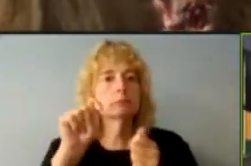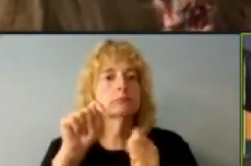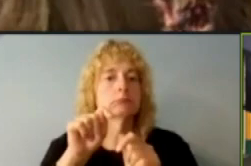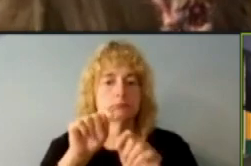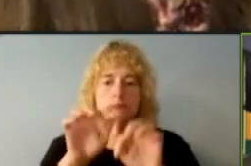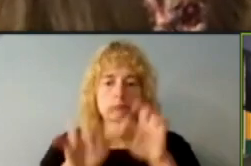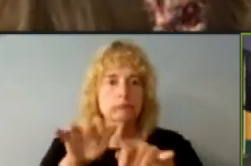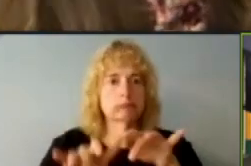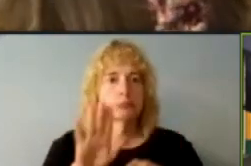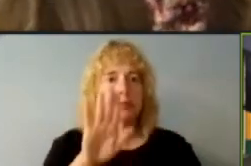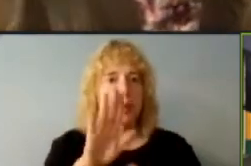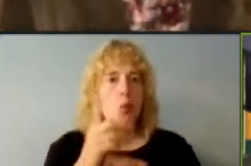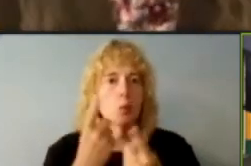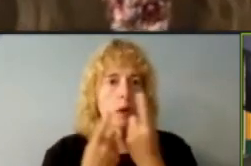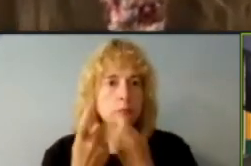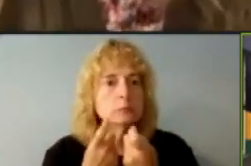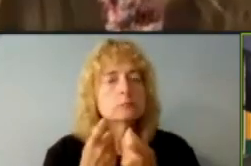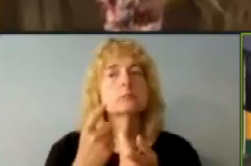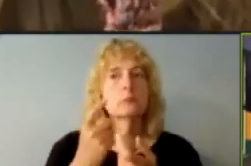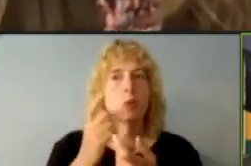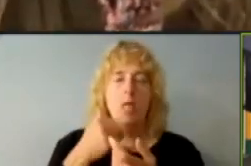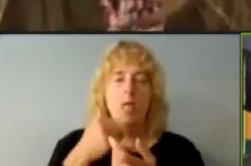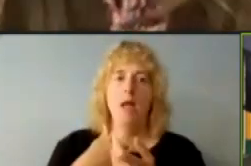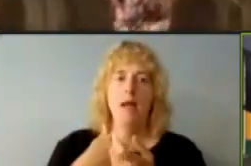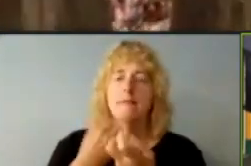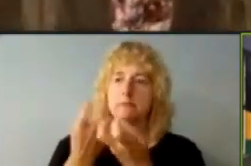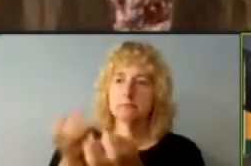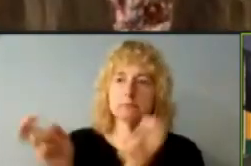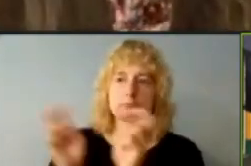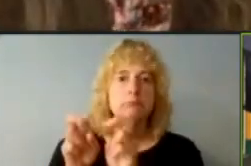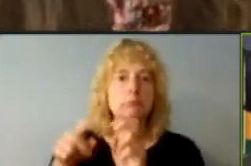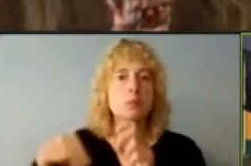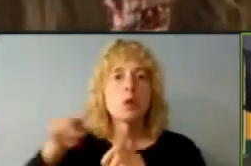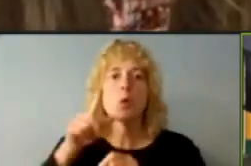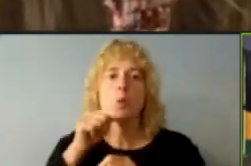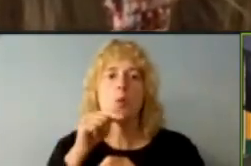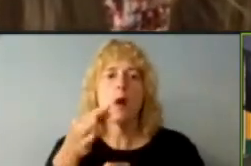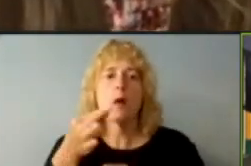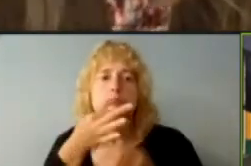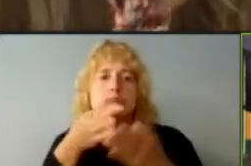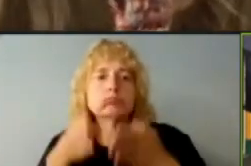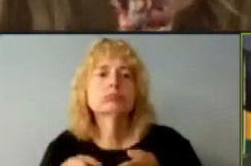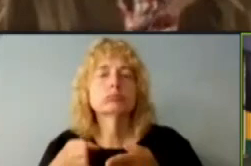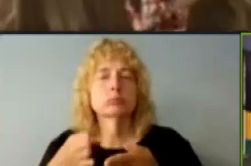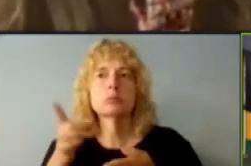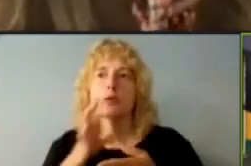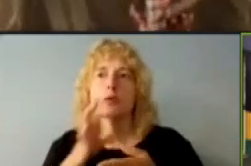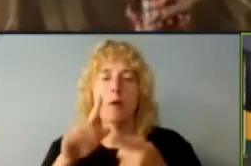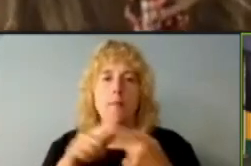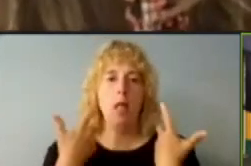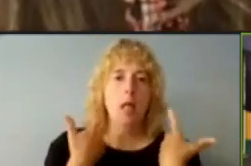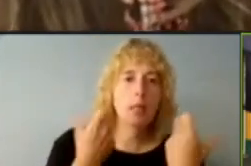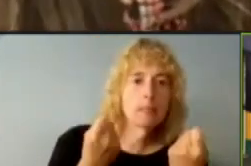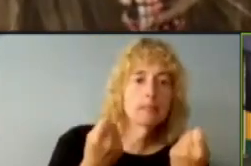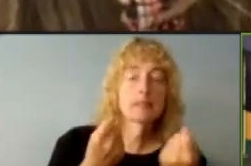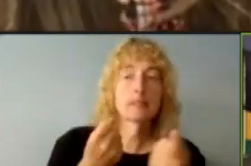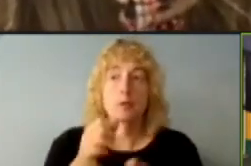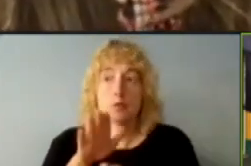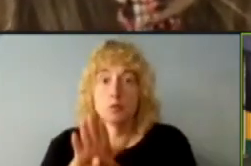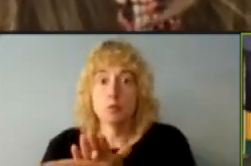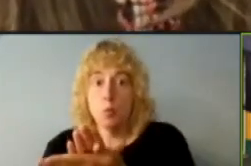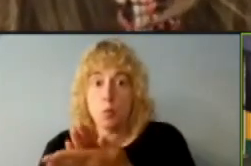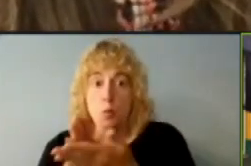gonna have a panel of experts that are gonna be talking about health and about school reopening.